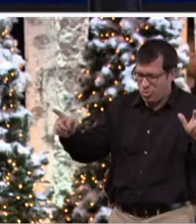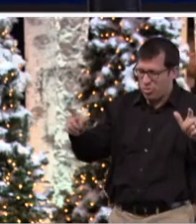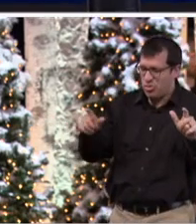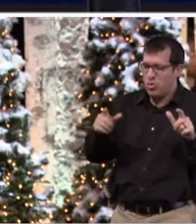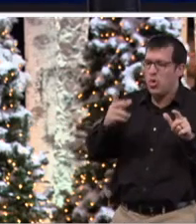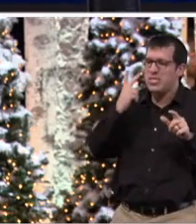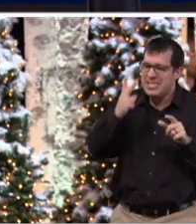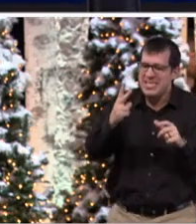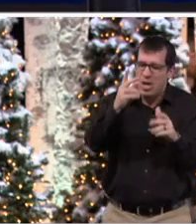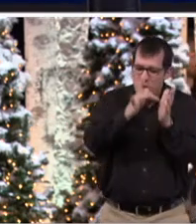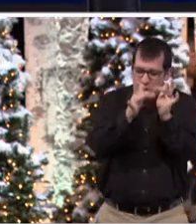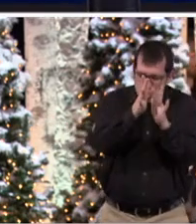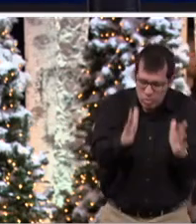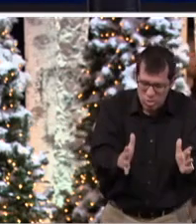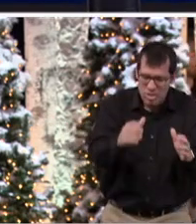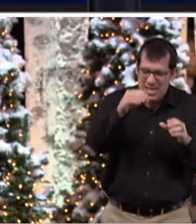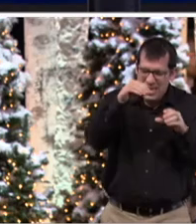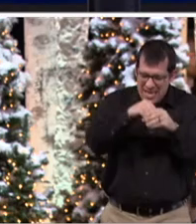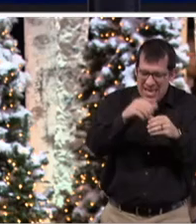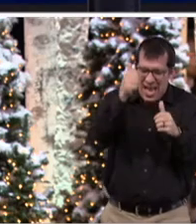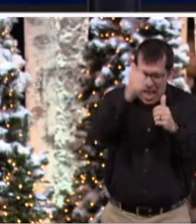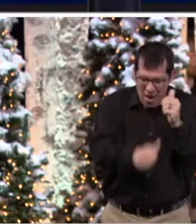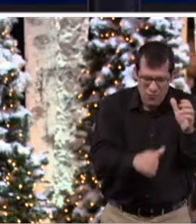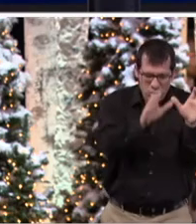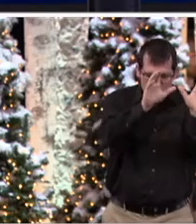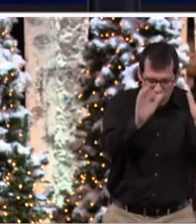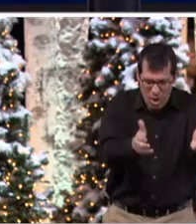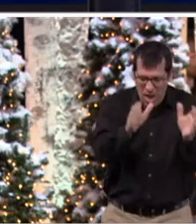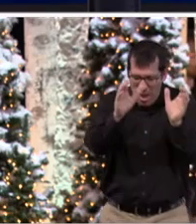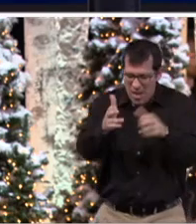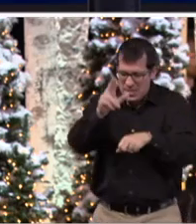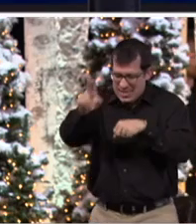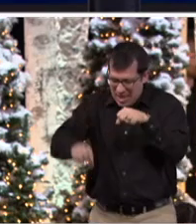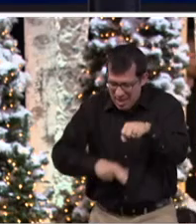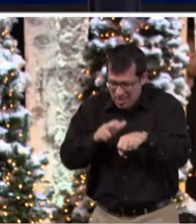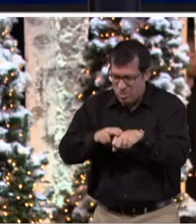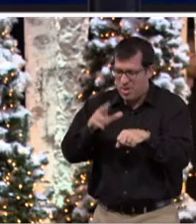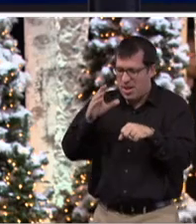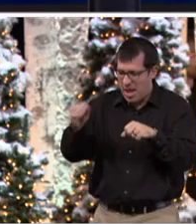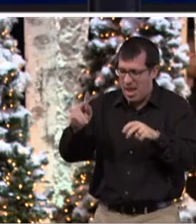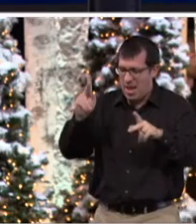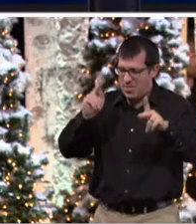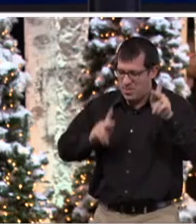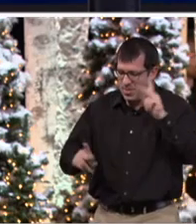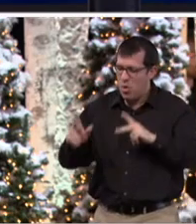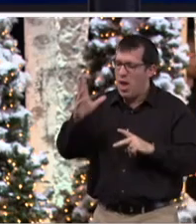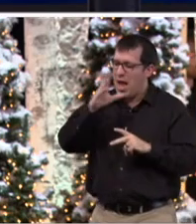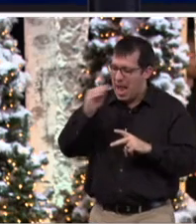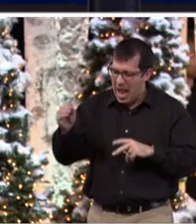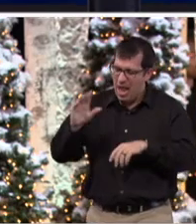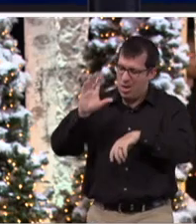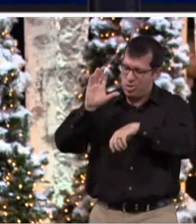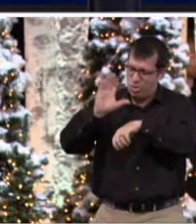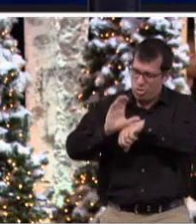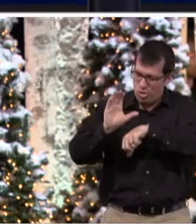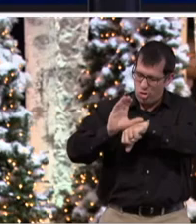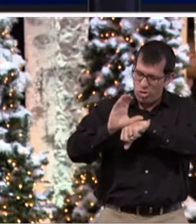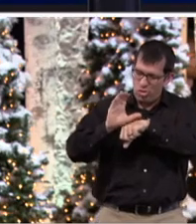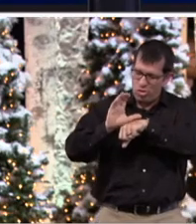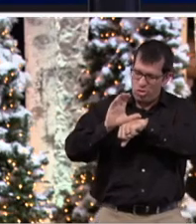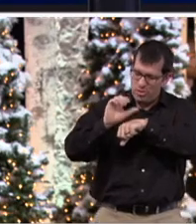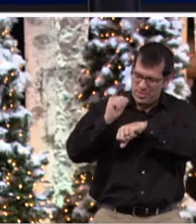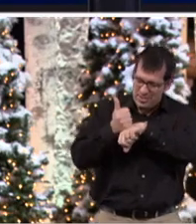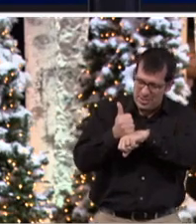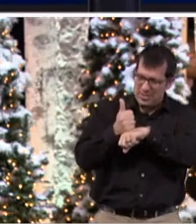Believers in every language, tribe, nation, and people. And a body of Christ